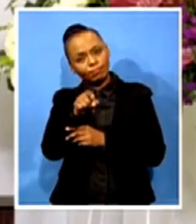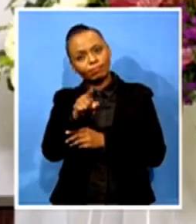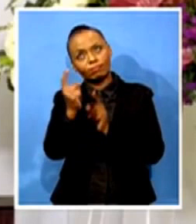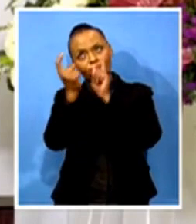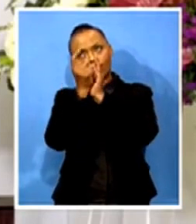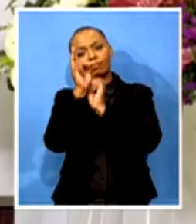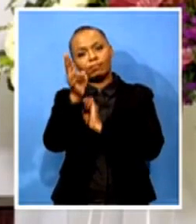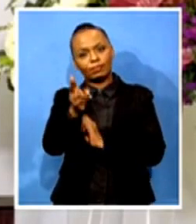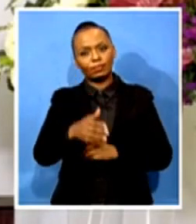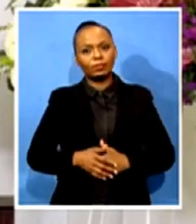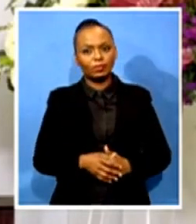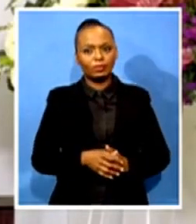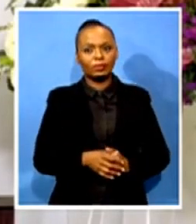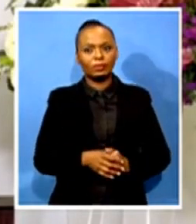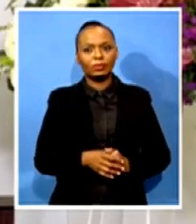Ngiyabonga.